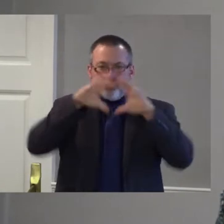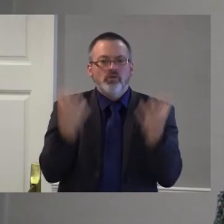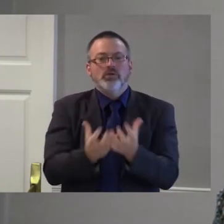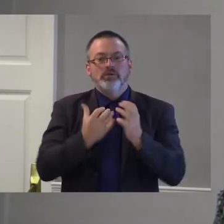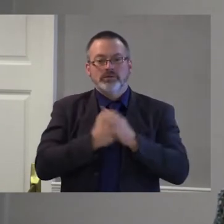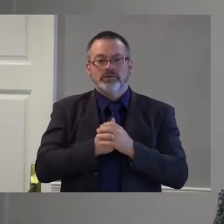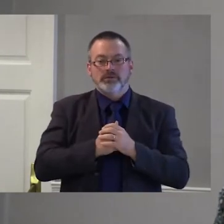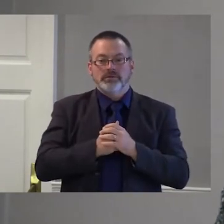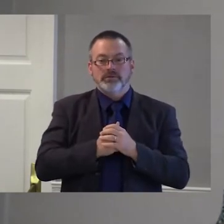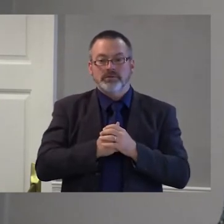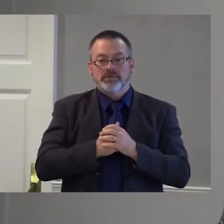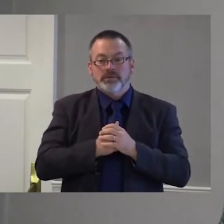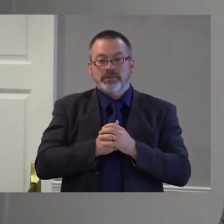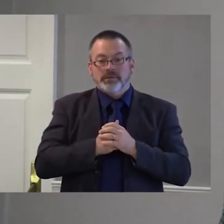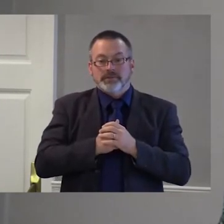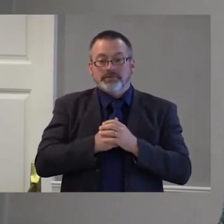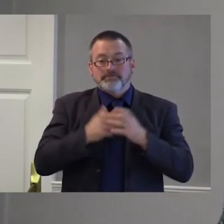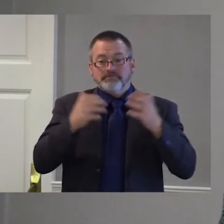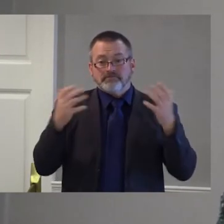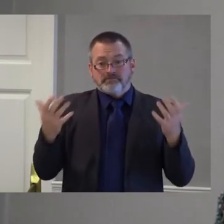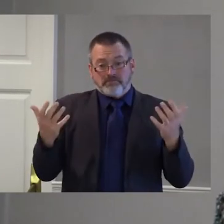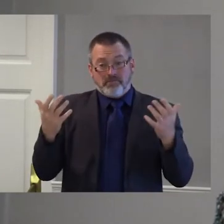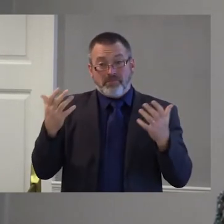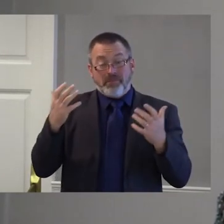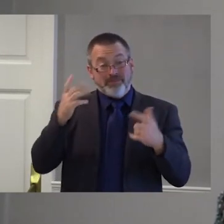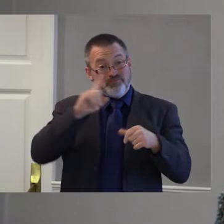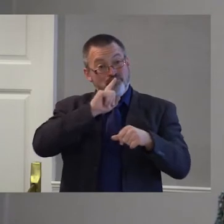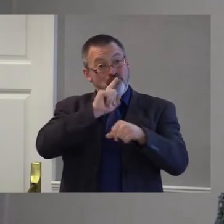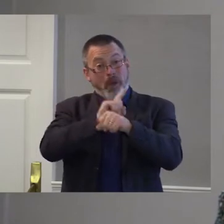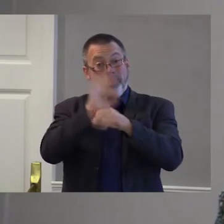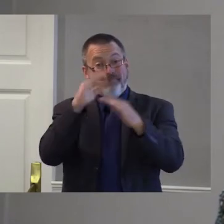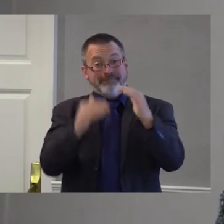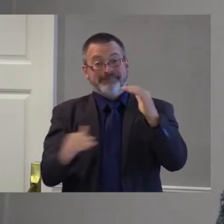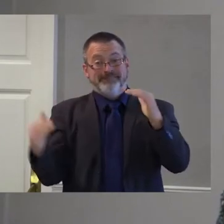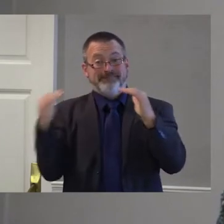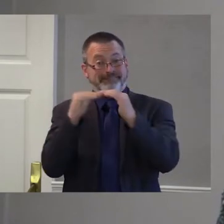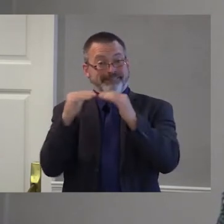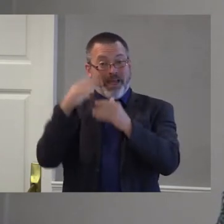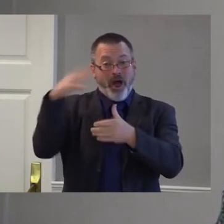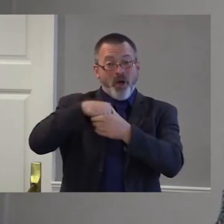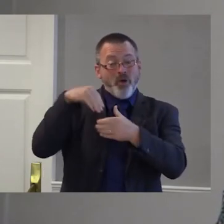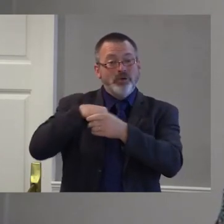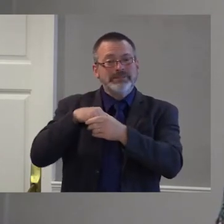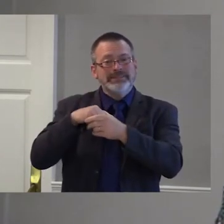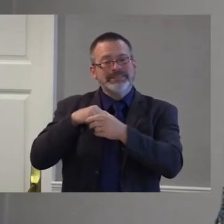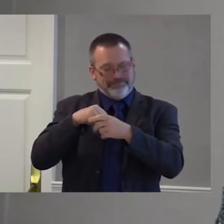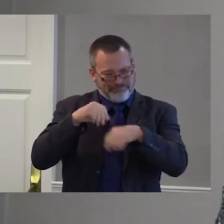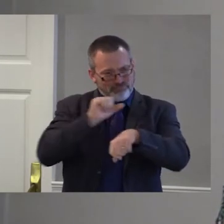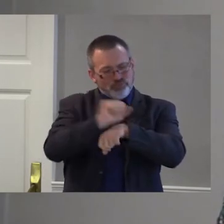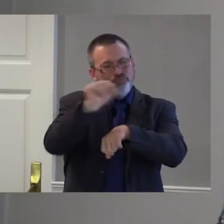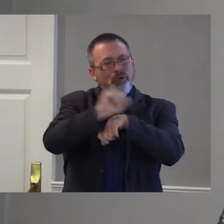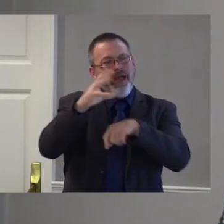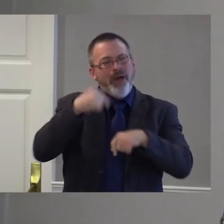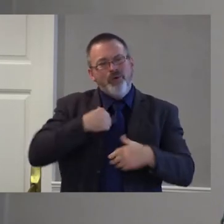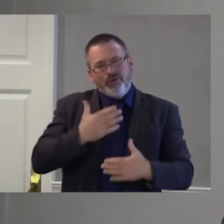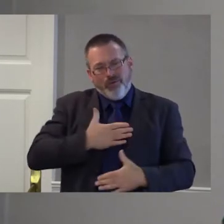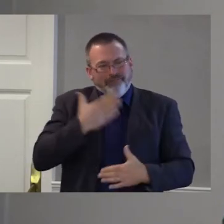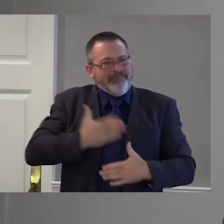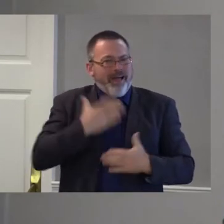bring the promise of full inclusion and equity into the light every day. Thank you for your